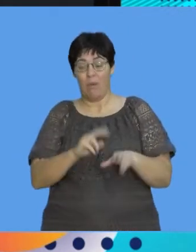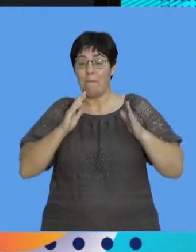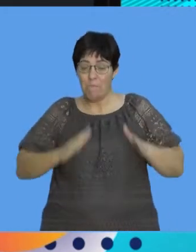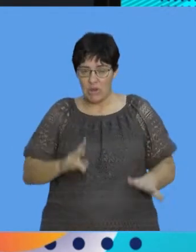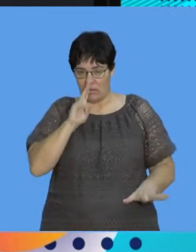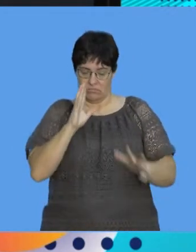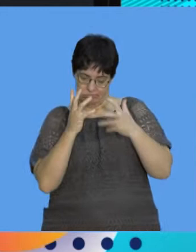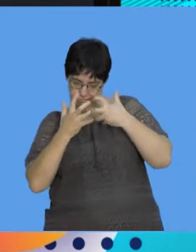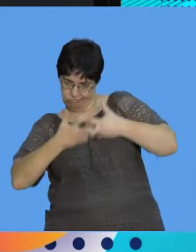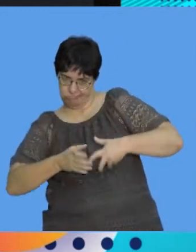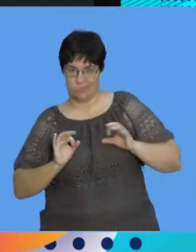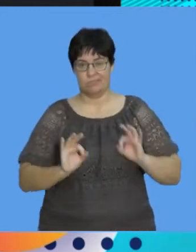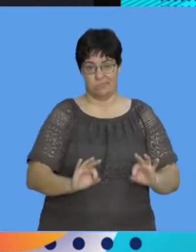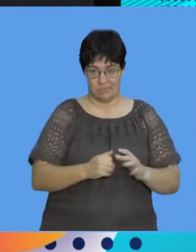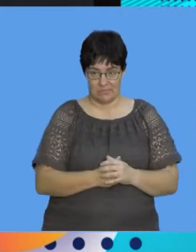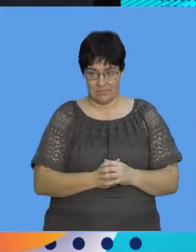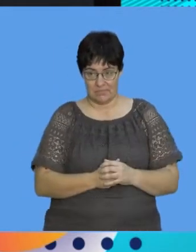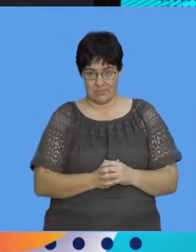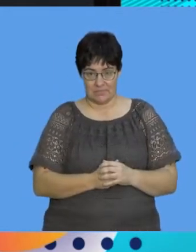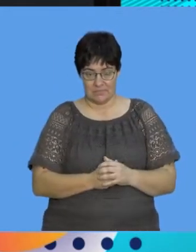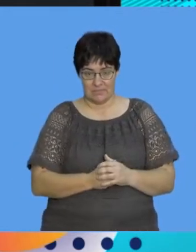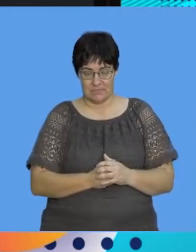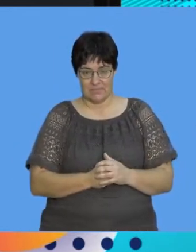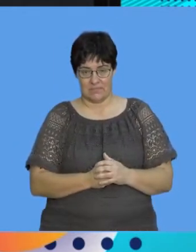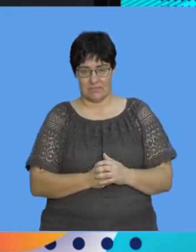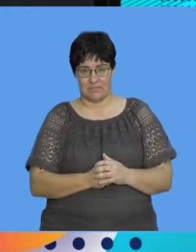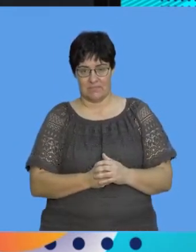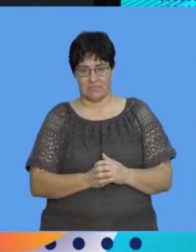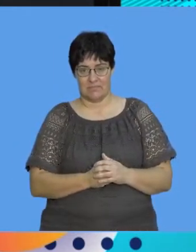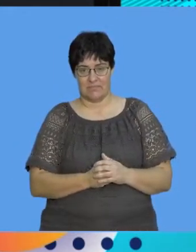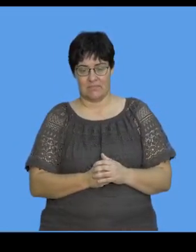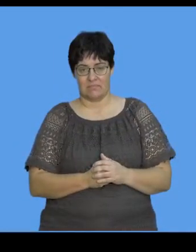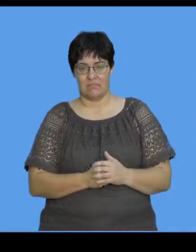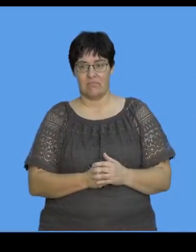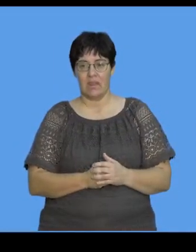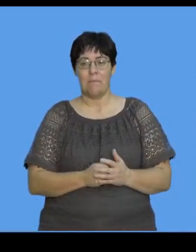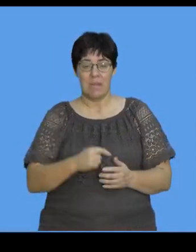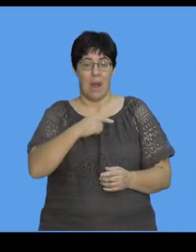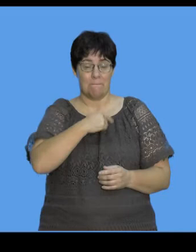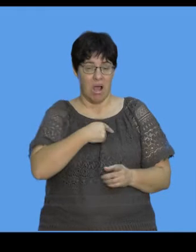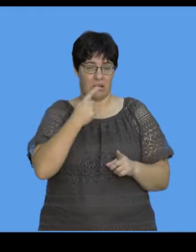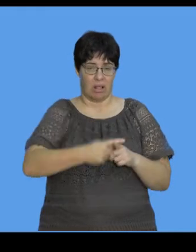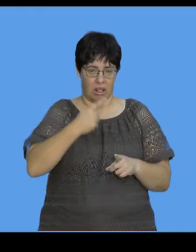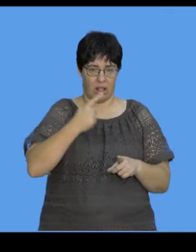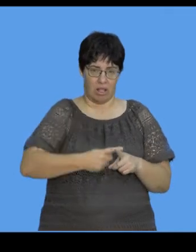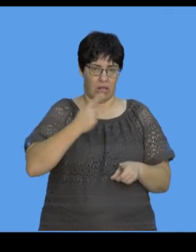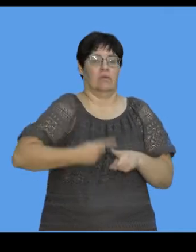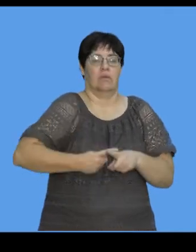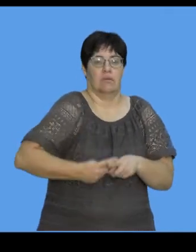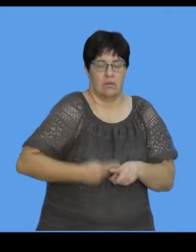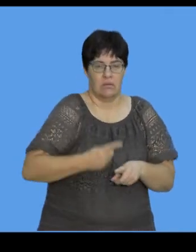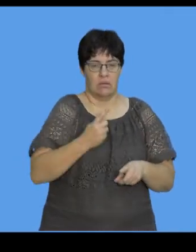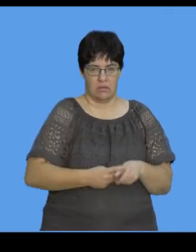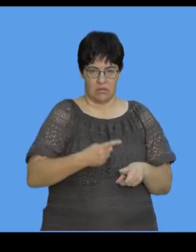that fine-tuning down pat. Okay, here, irregular heartbeat, right? So